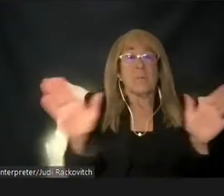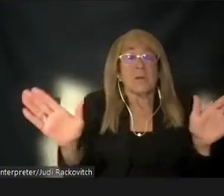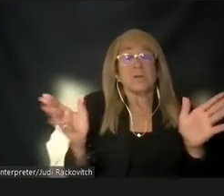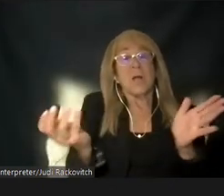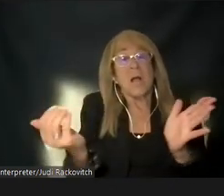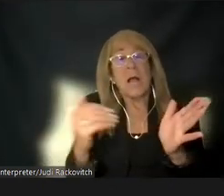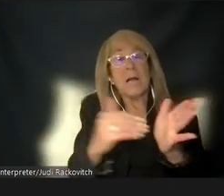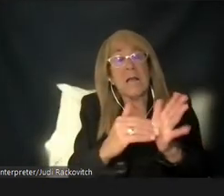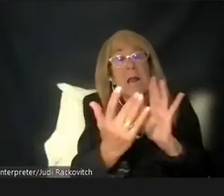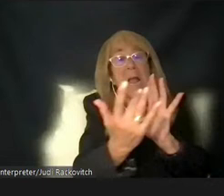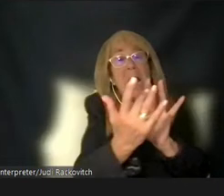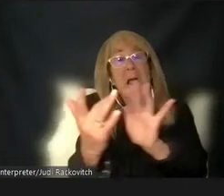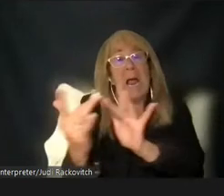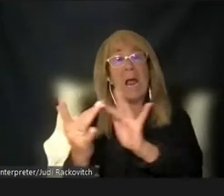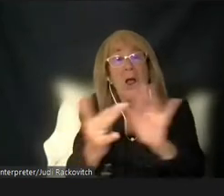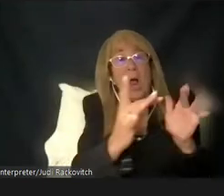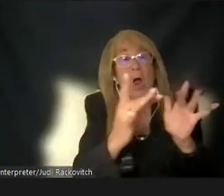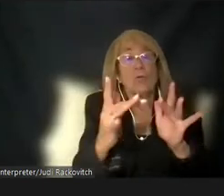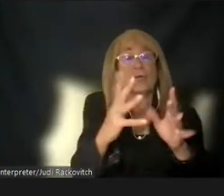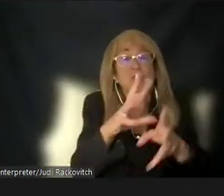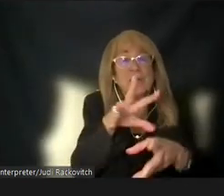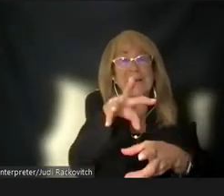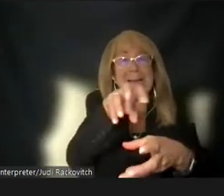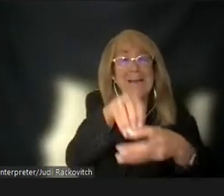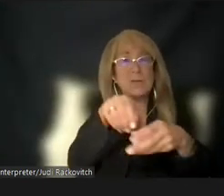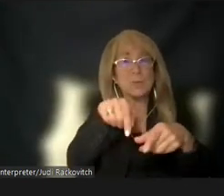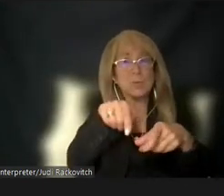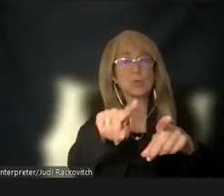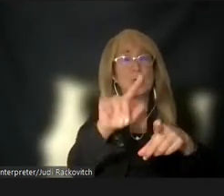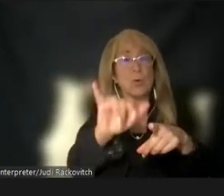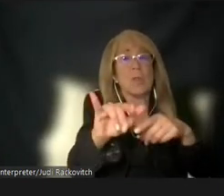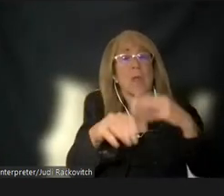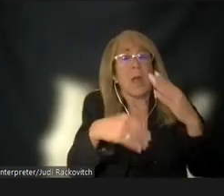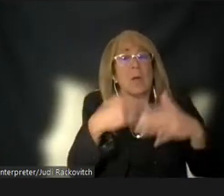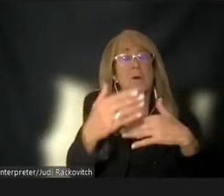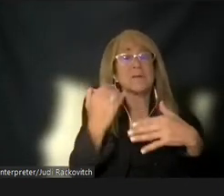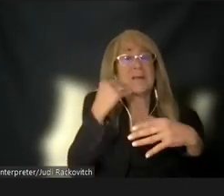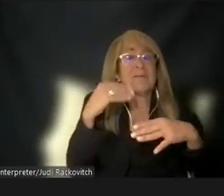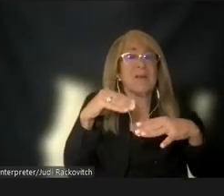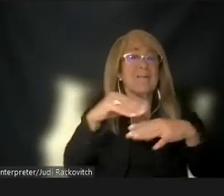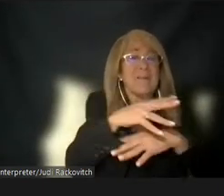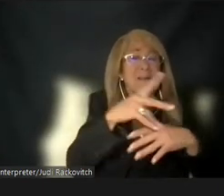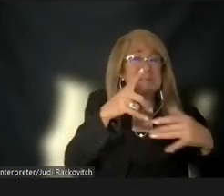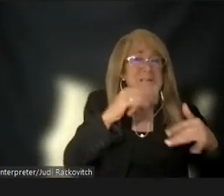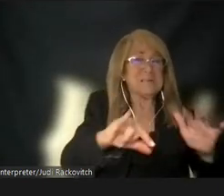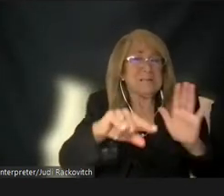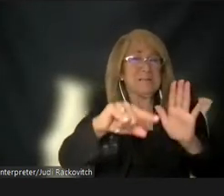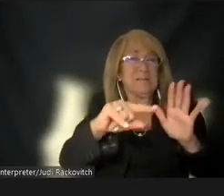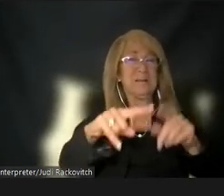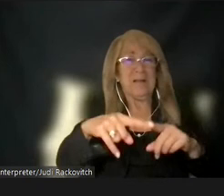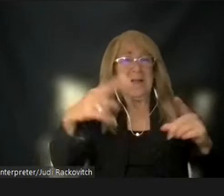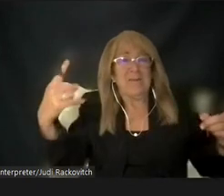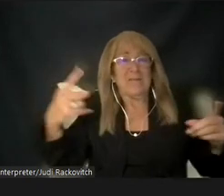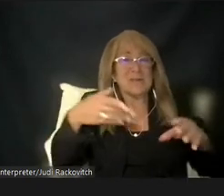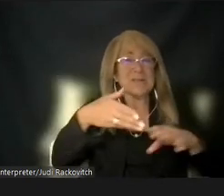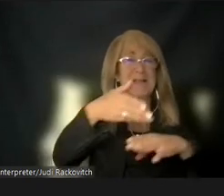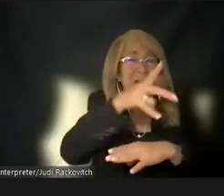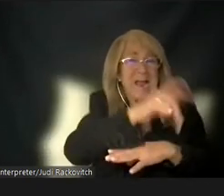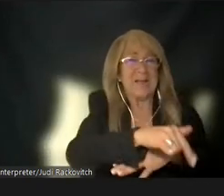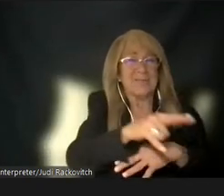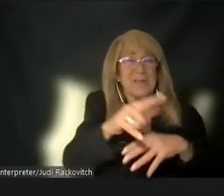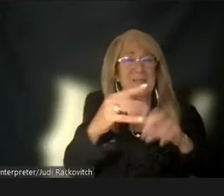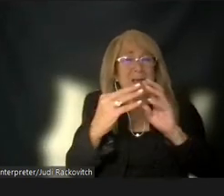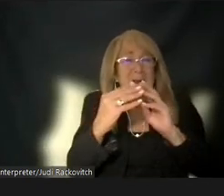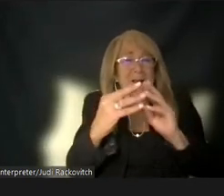outreach and engagement during that process. If the effects remain adverse after mitigation, we identify disproportionately high and adverse